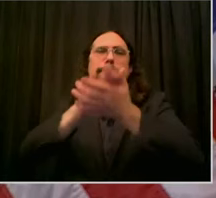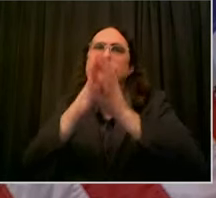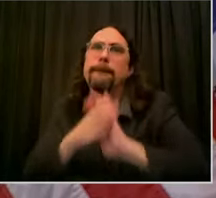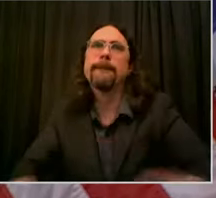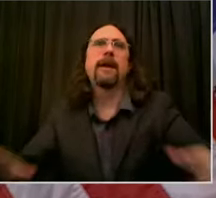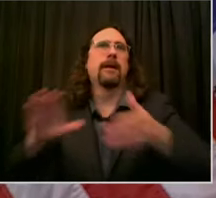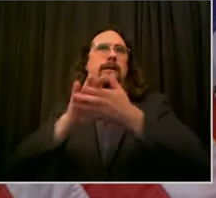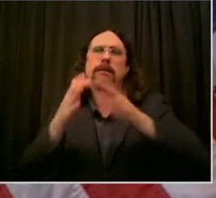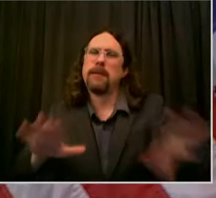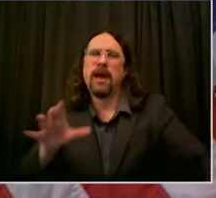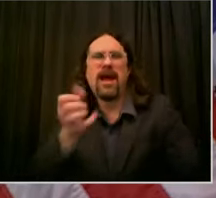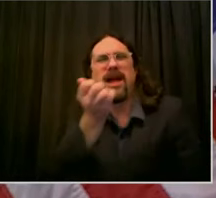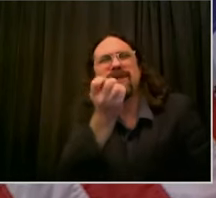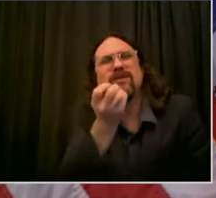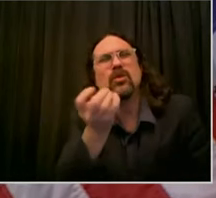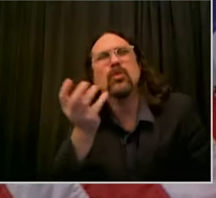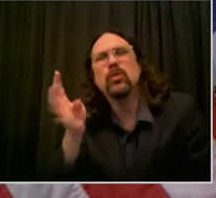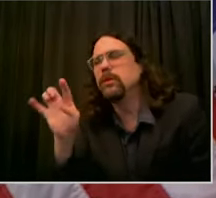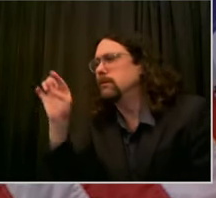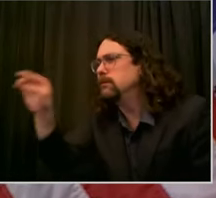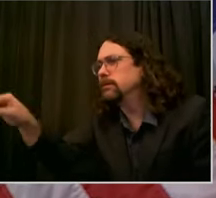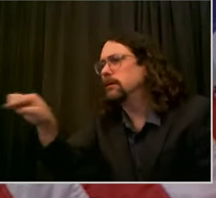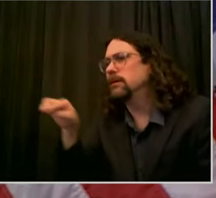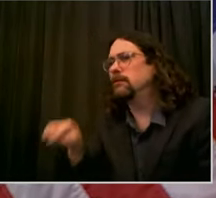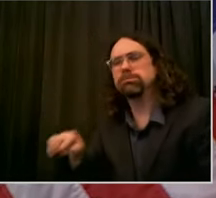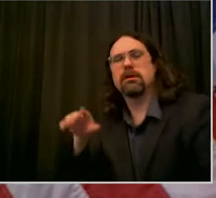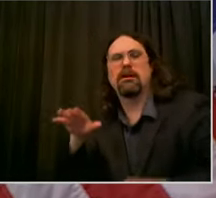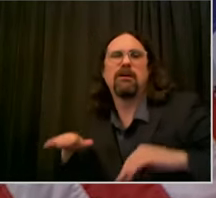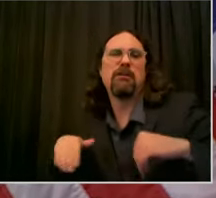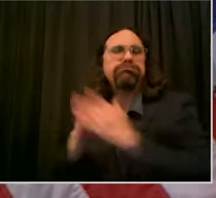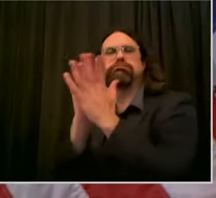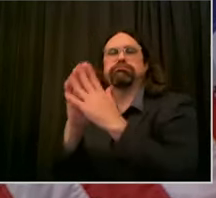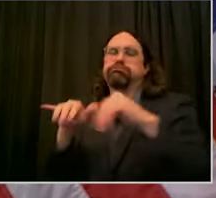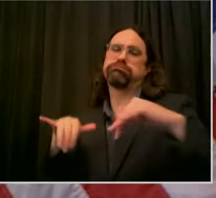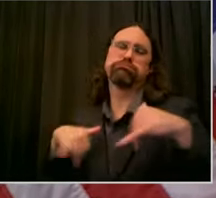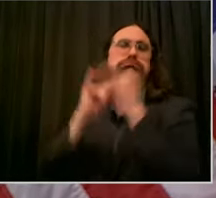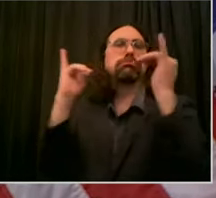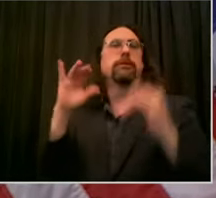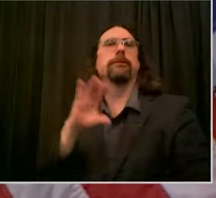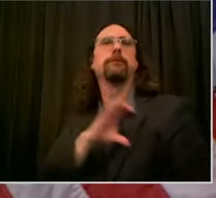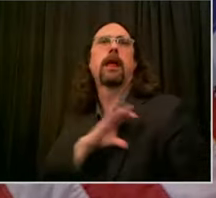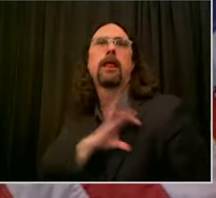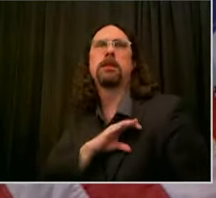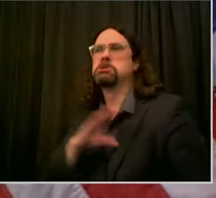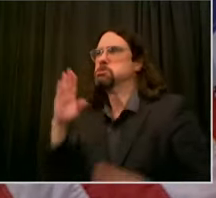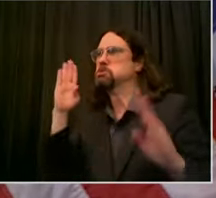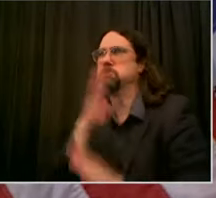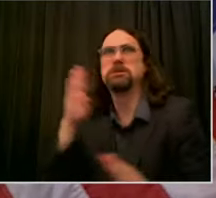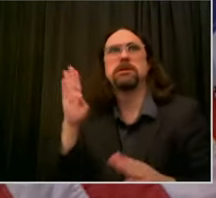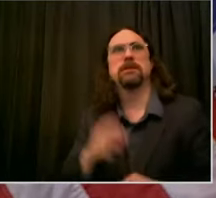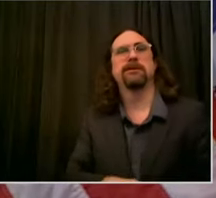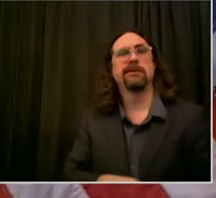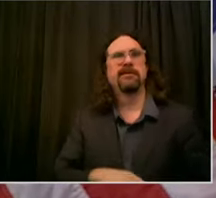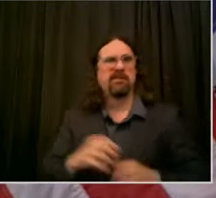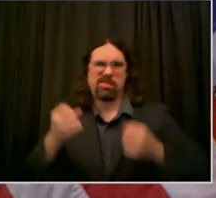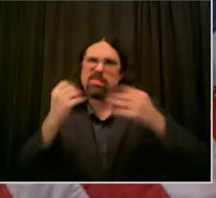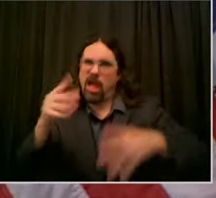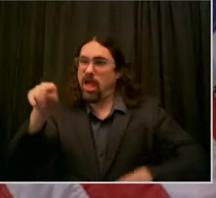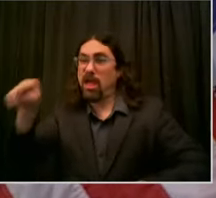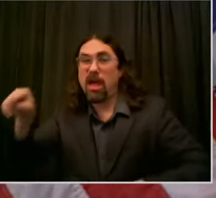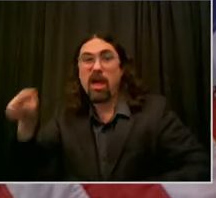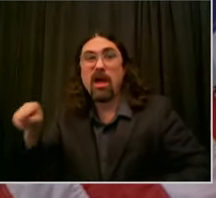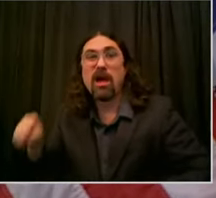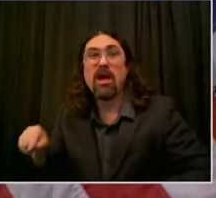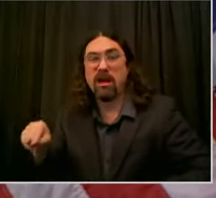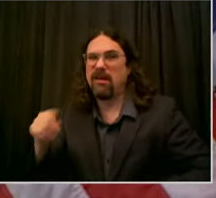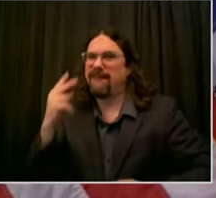whom are protesting in communities that they're not from. And then a organized group of criminals doing things like looting